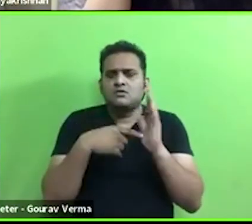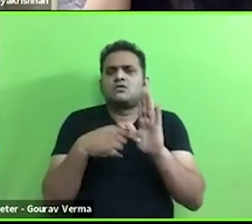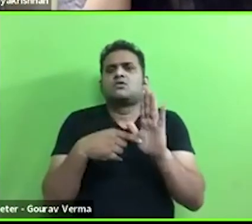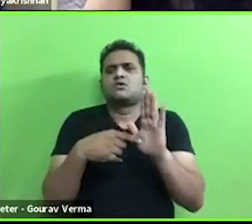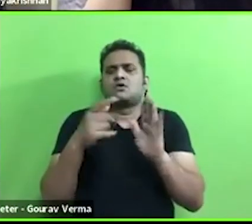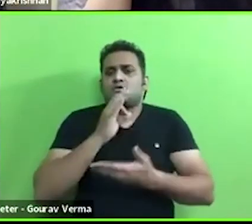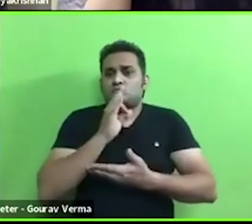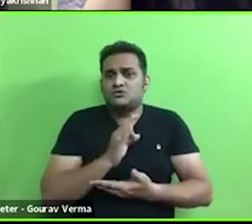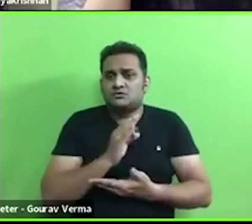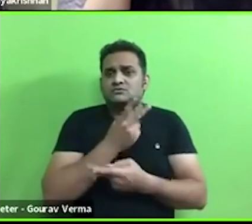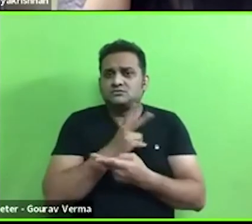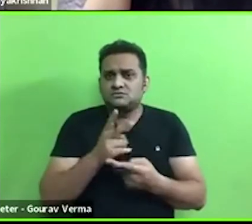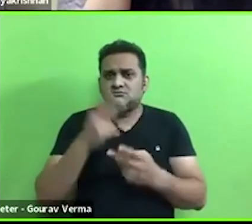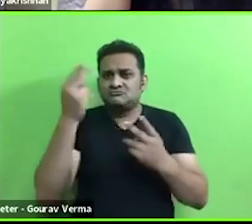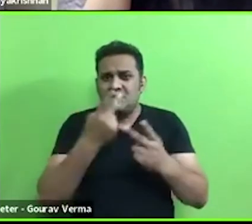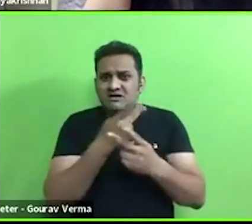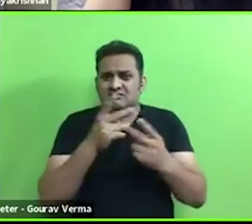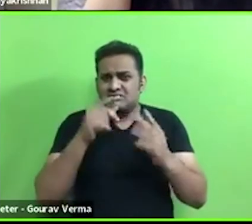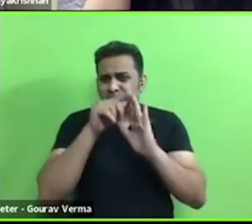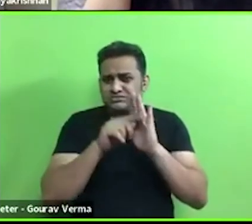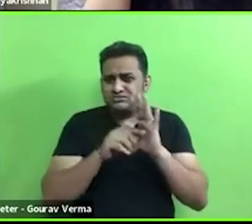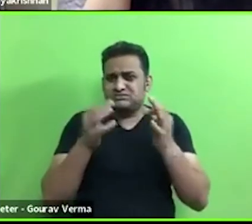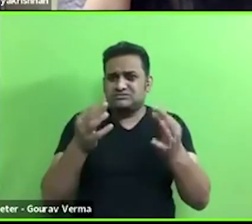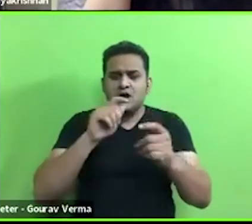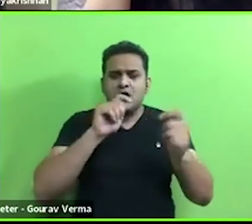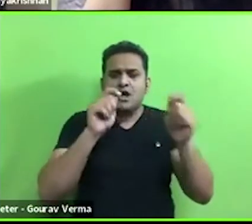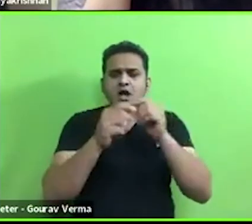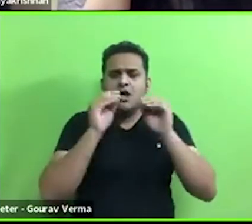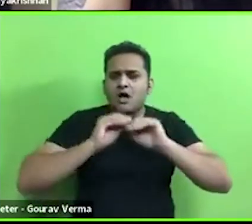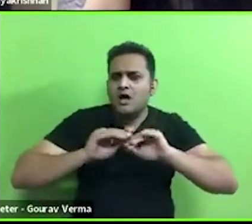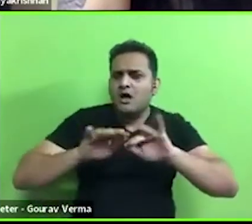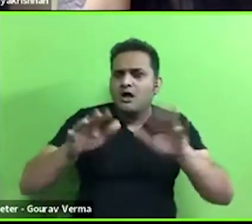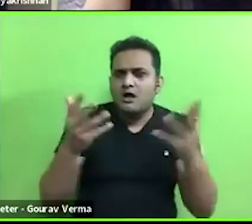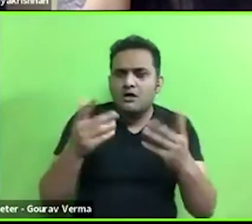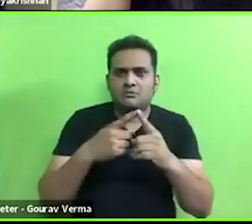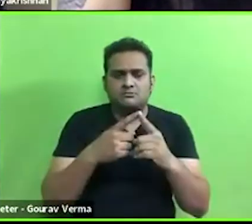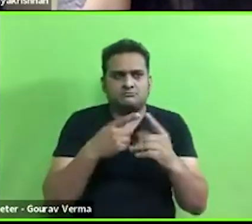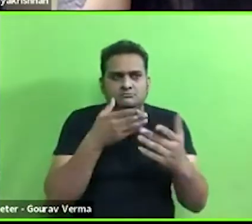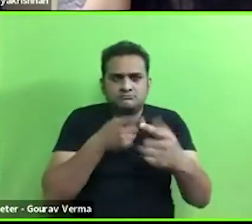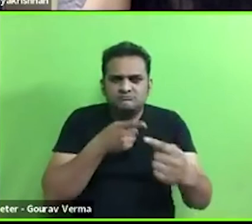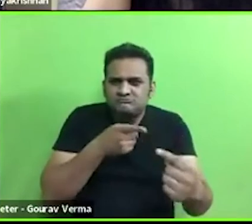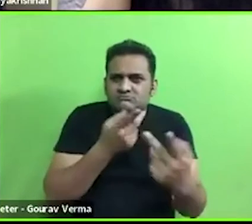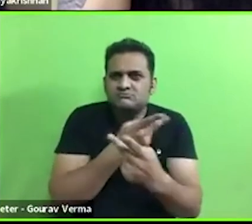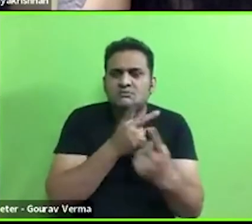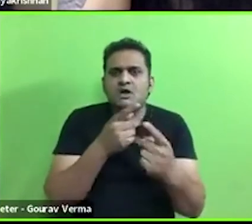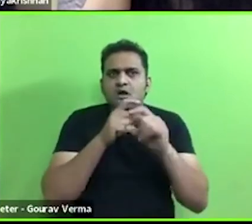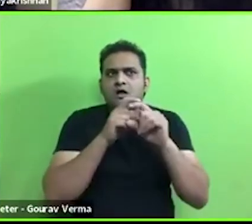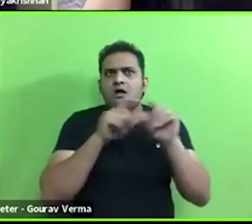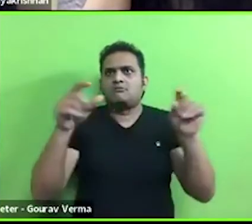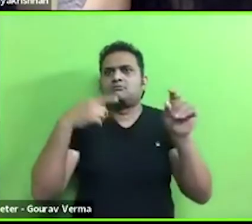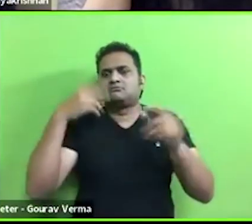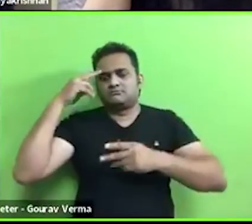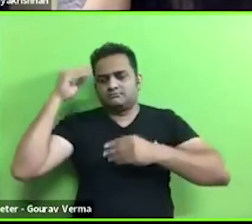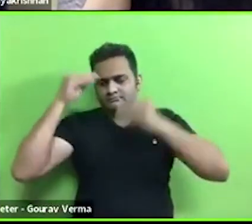Buddhist art and aesthetics and how they inform and how they, of course, also challenge some of our notions that we